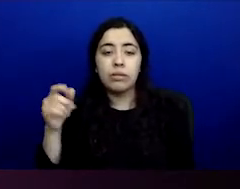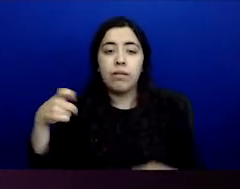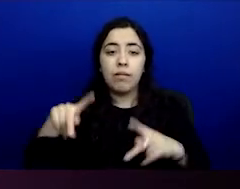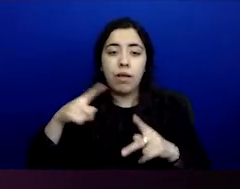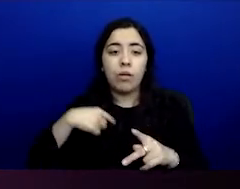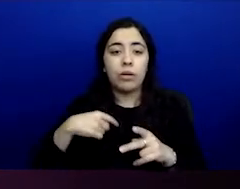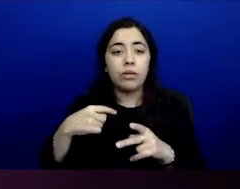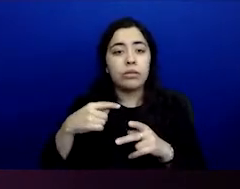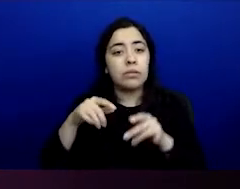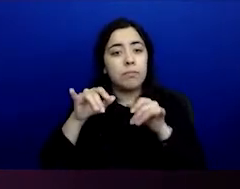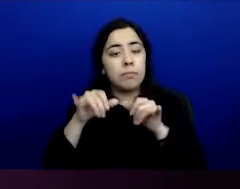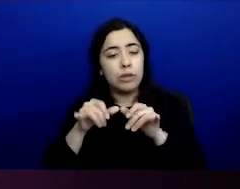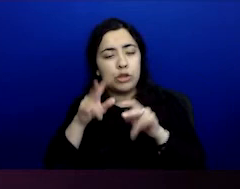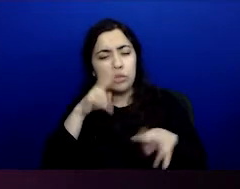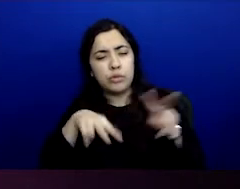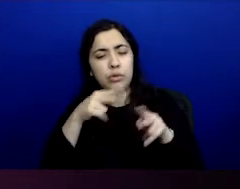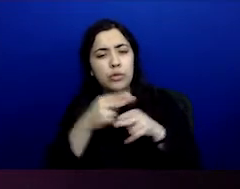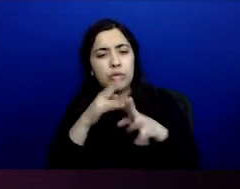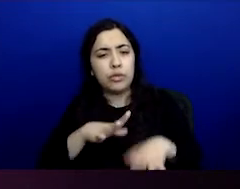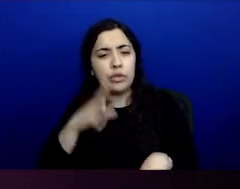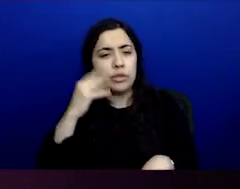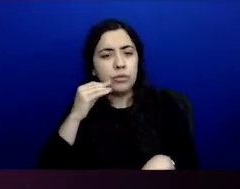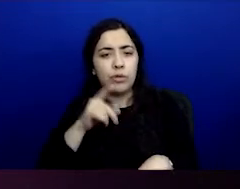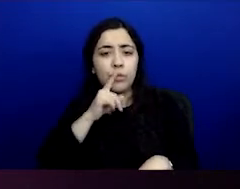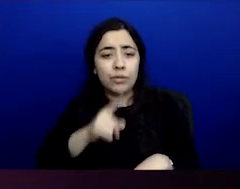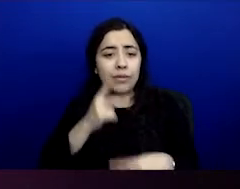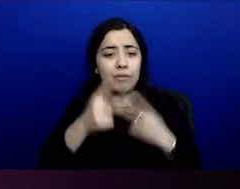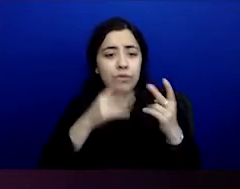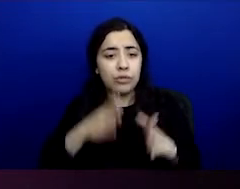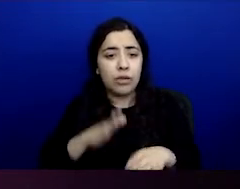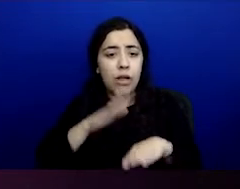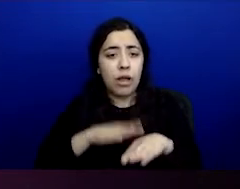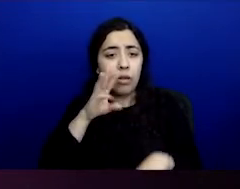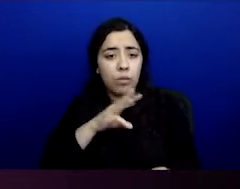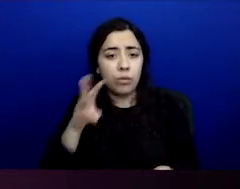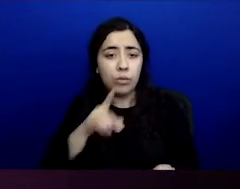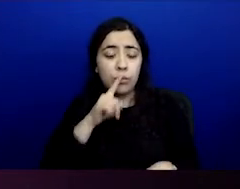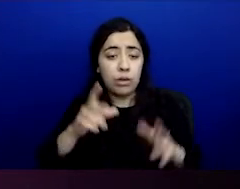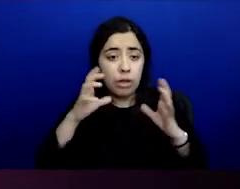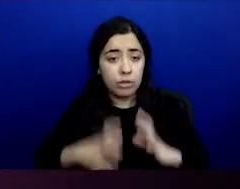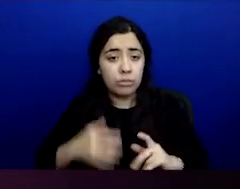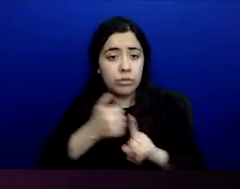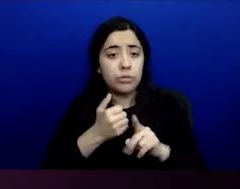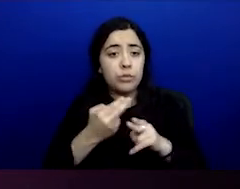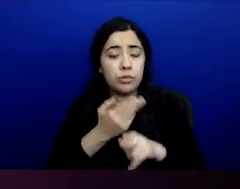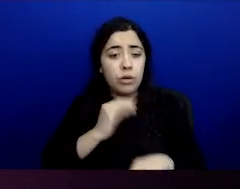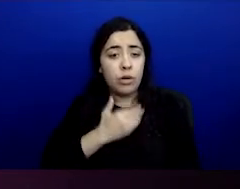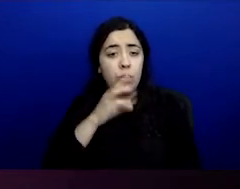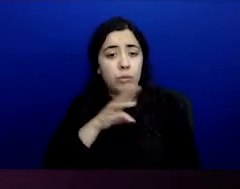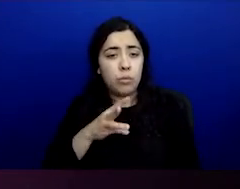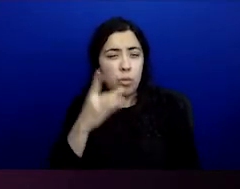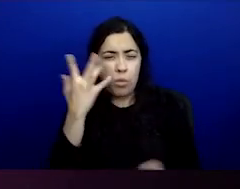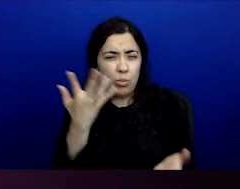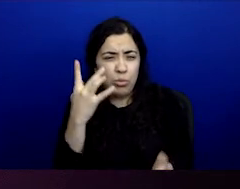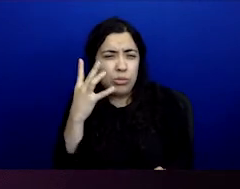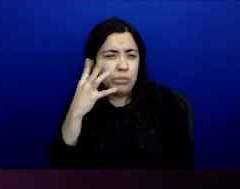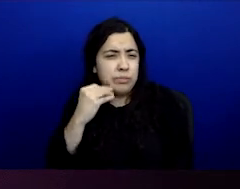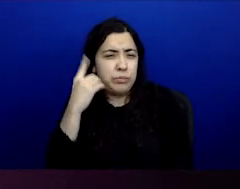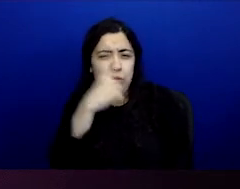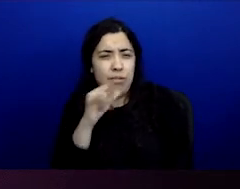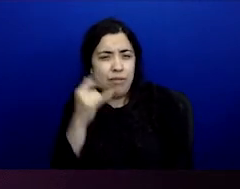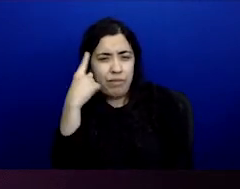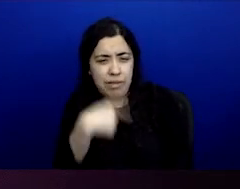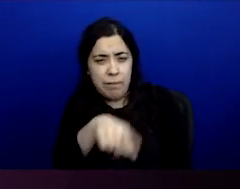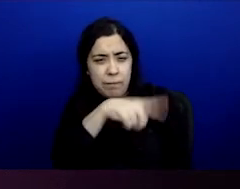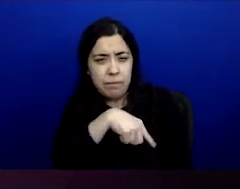experience of real visitors on our website. So real customers who are out using our website, what is it actually like for them? Are they